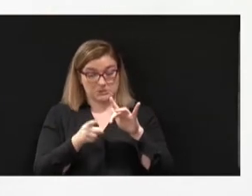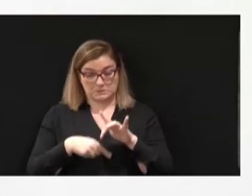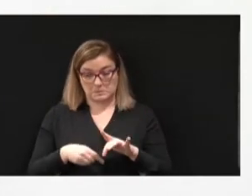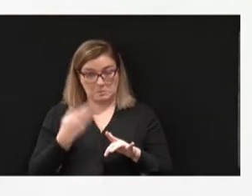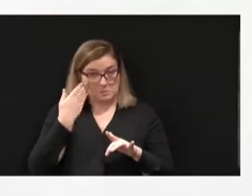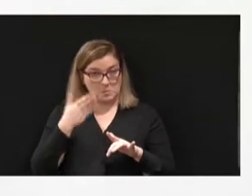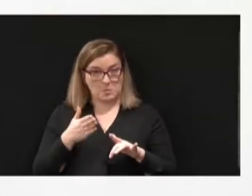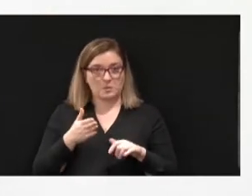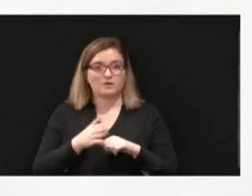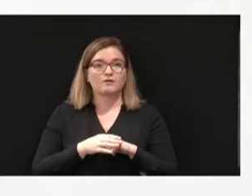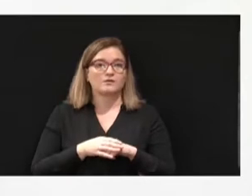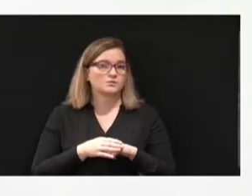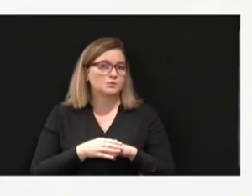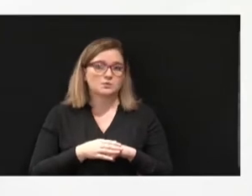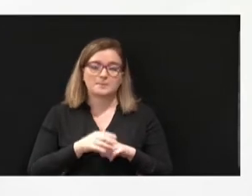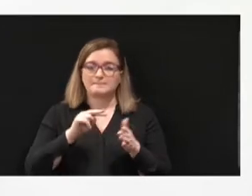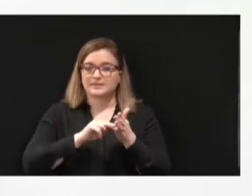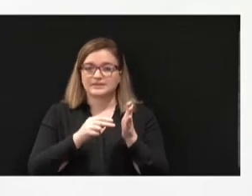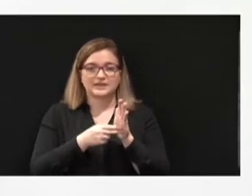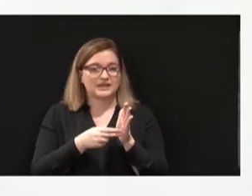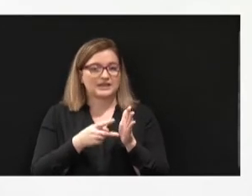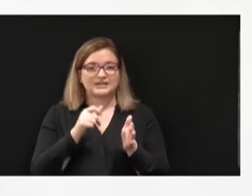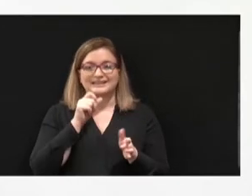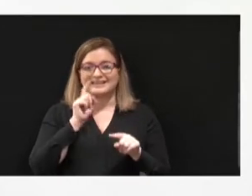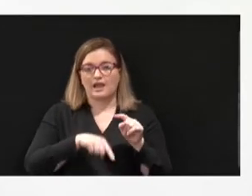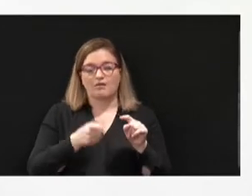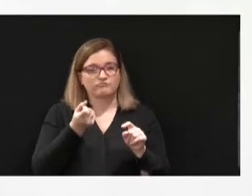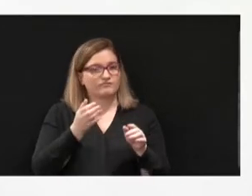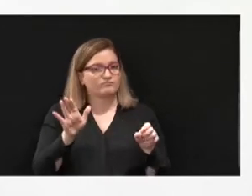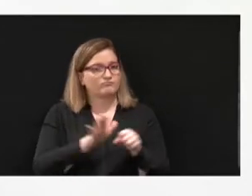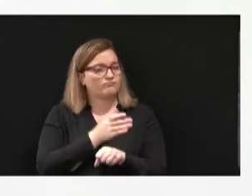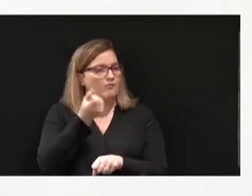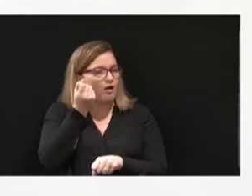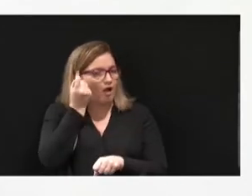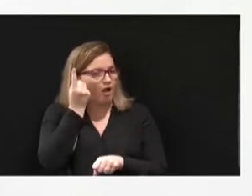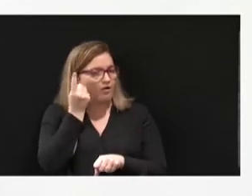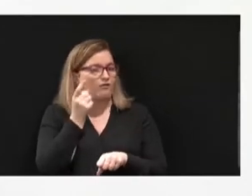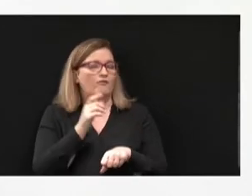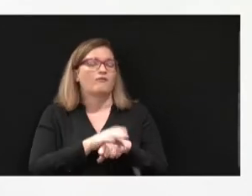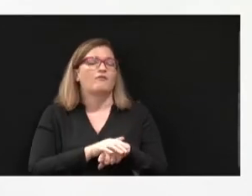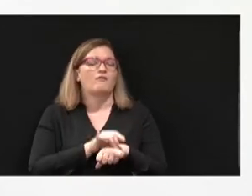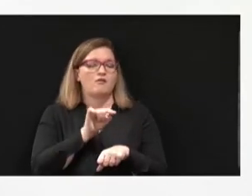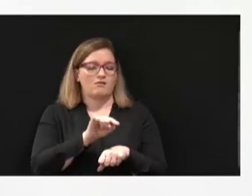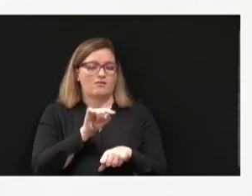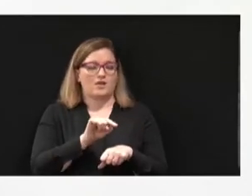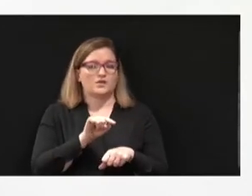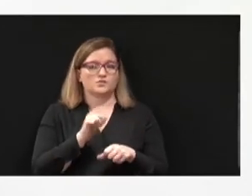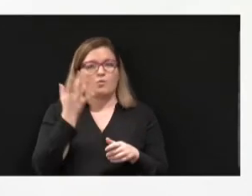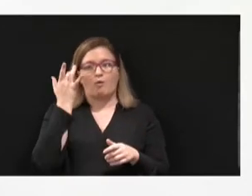skipped over all of those words. It's hard to put it all together. That's why we need to